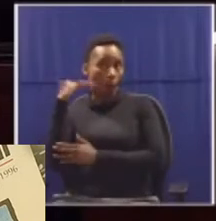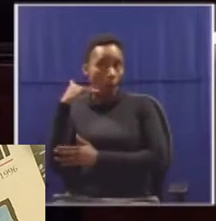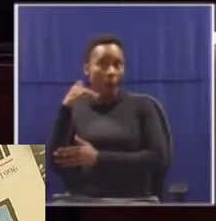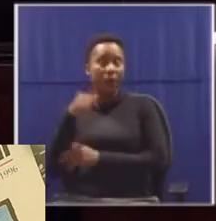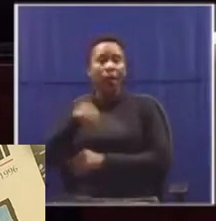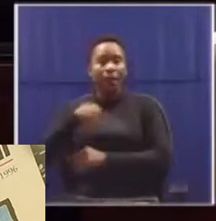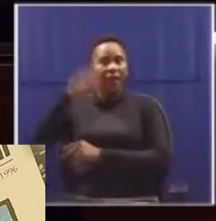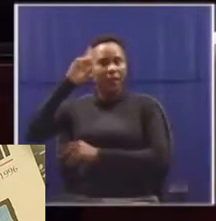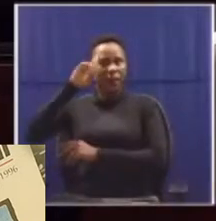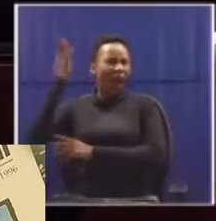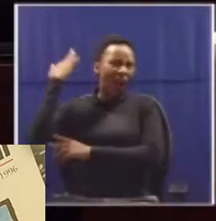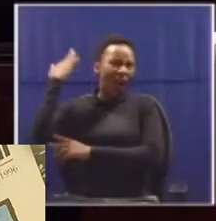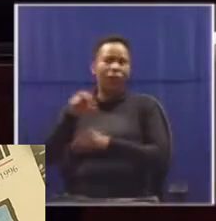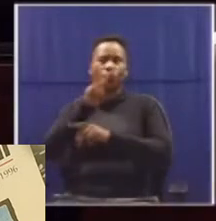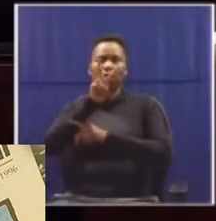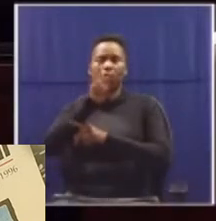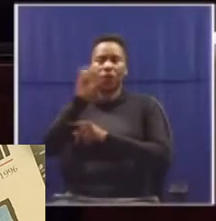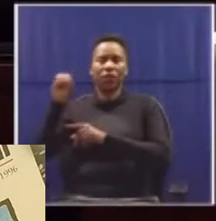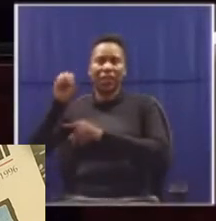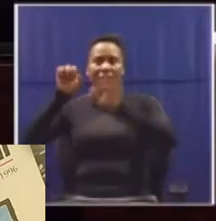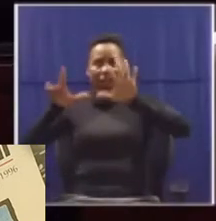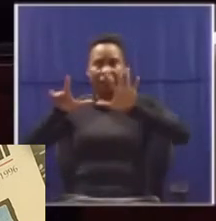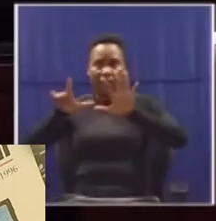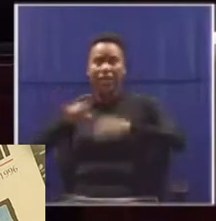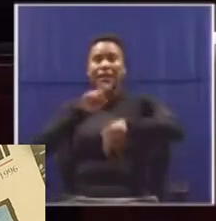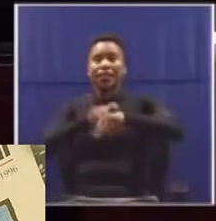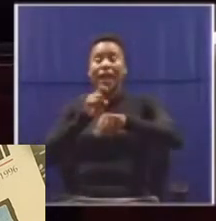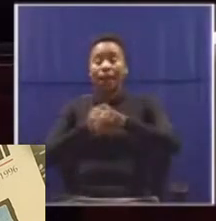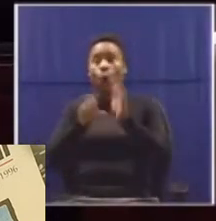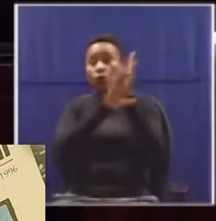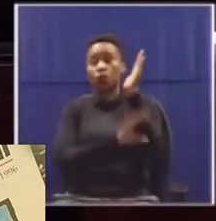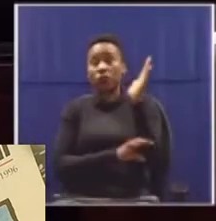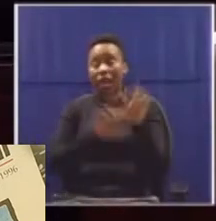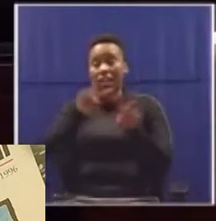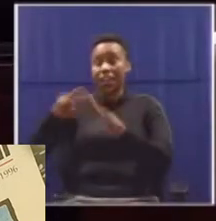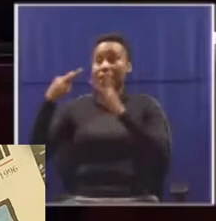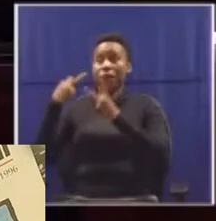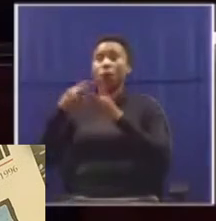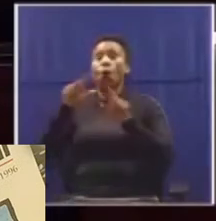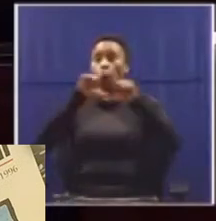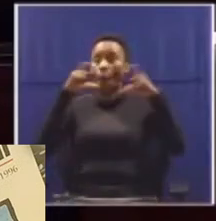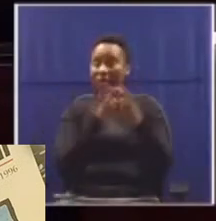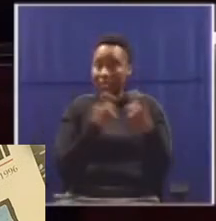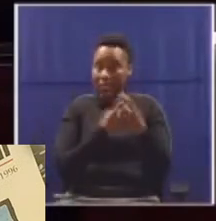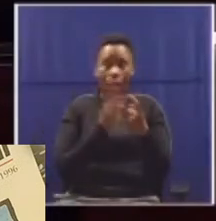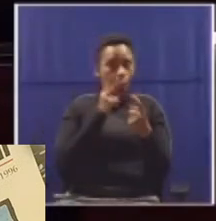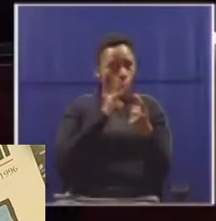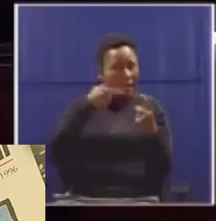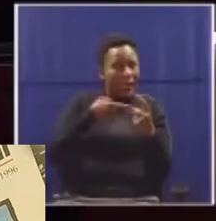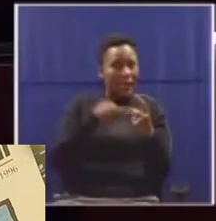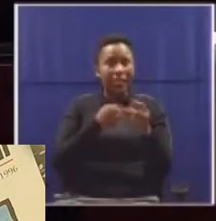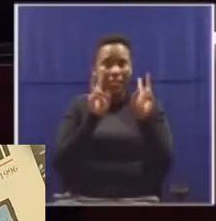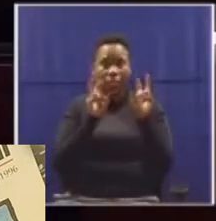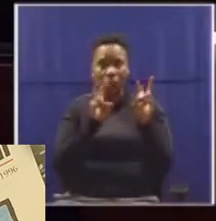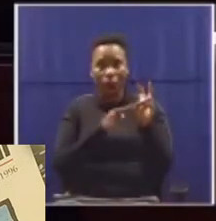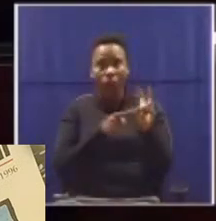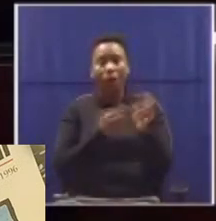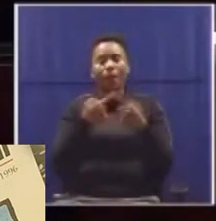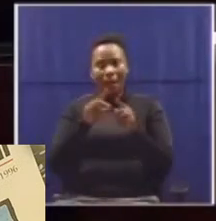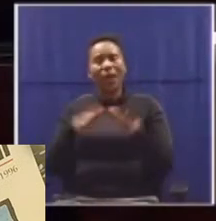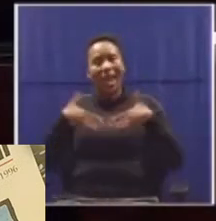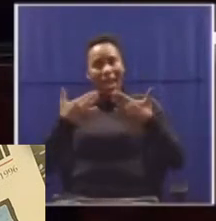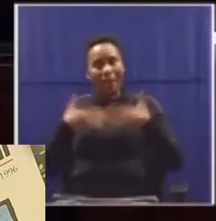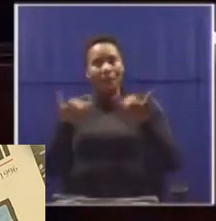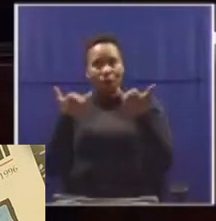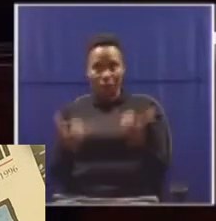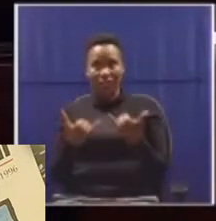back in 2007 with the Constitutional Review Committee started to debate this issue and consider it but we are pleased that